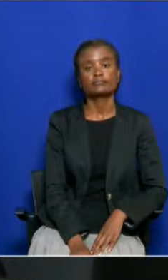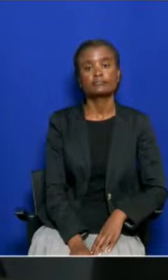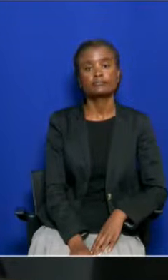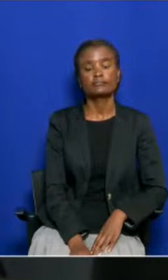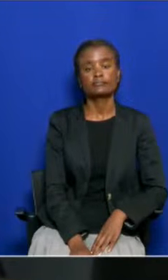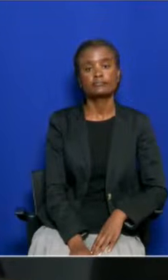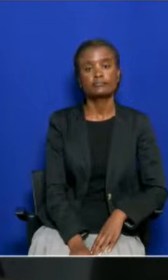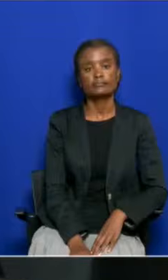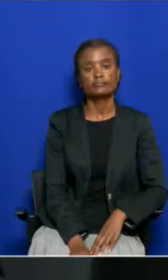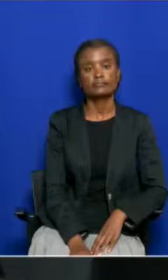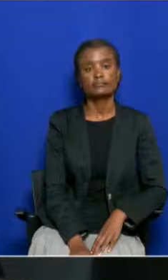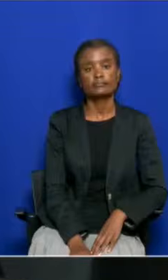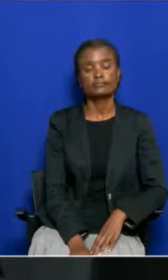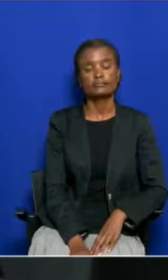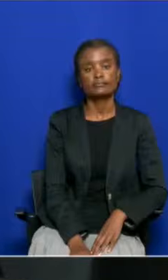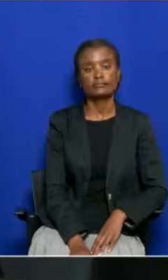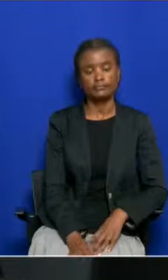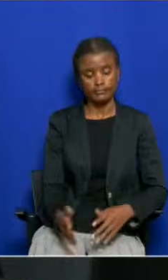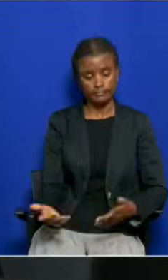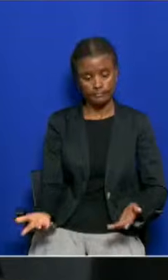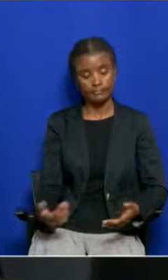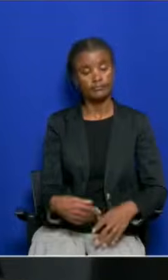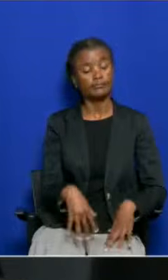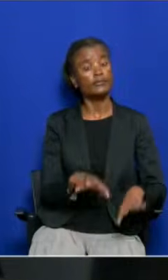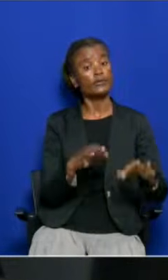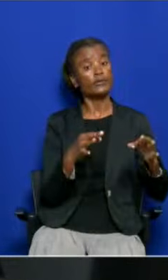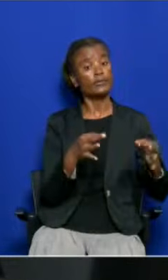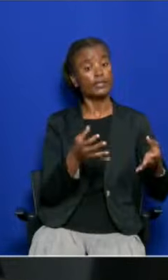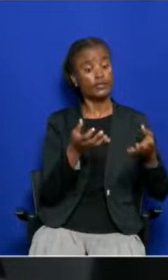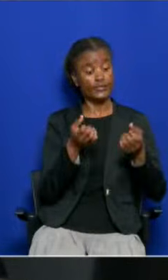well, once you received this document, what did you do with it?